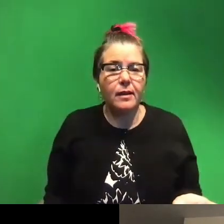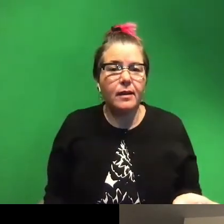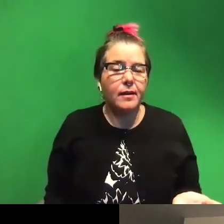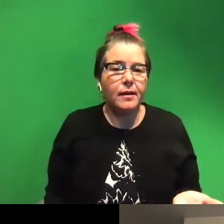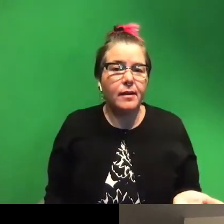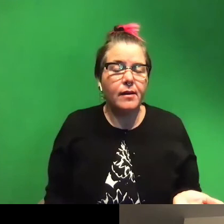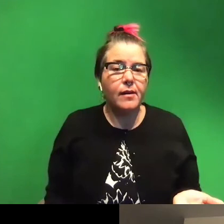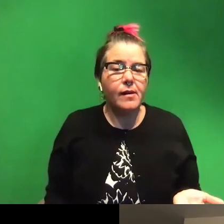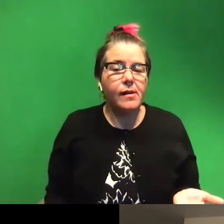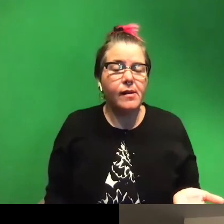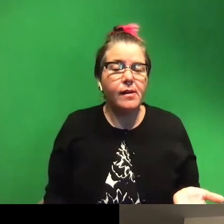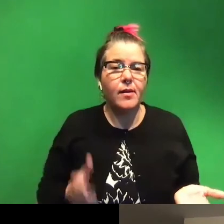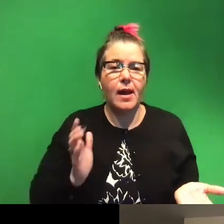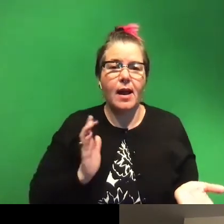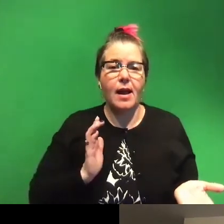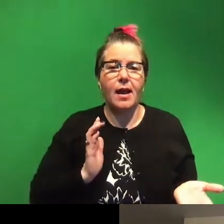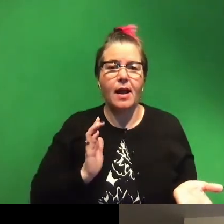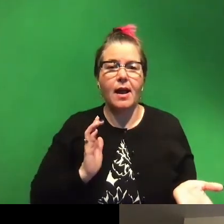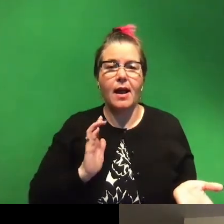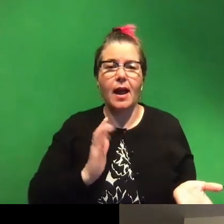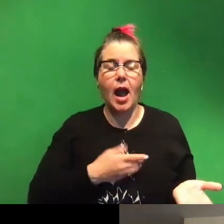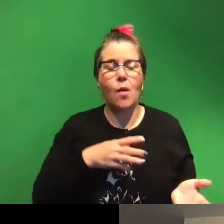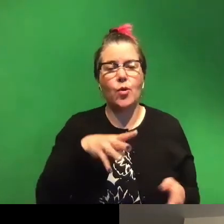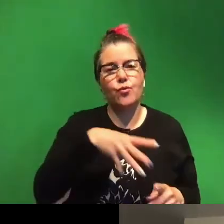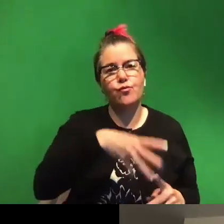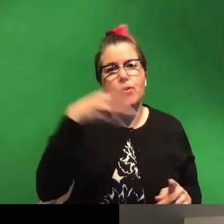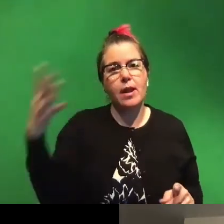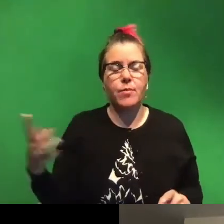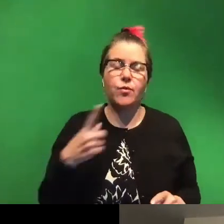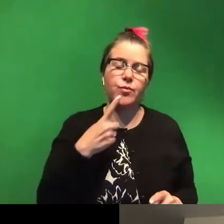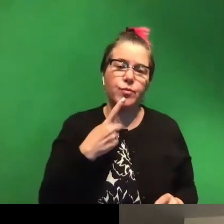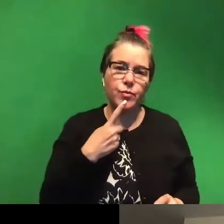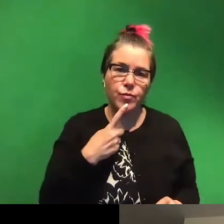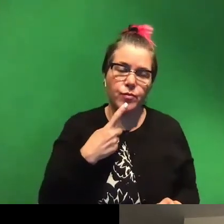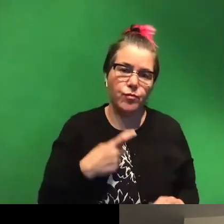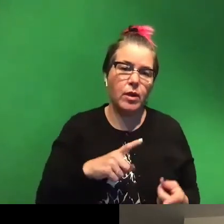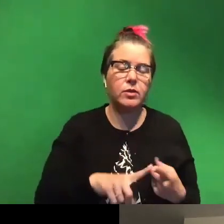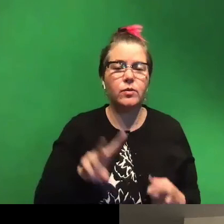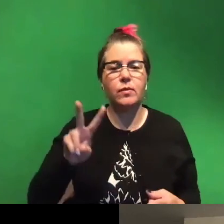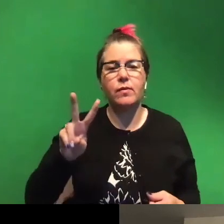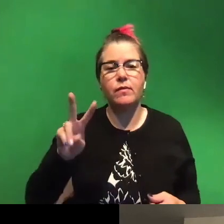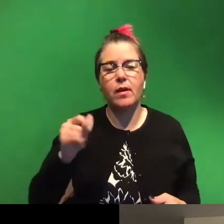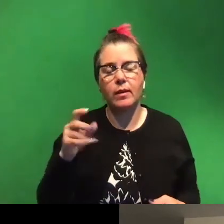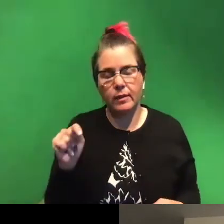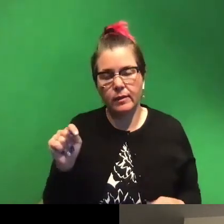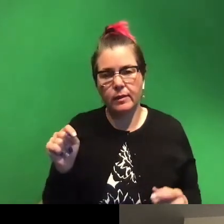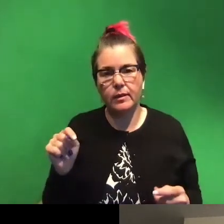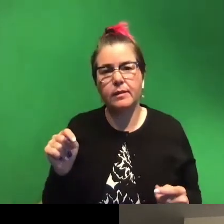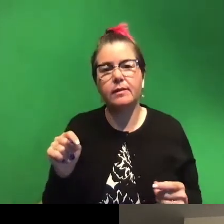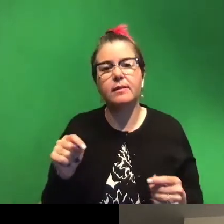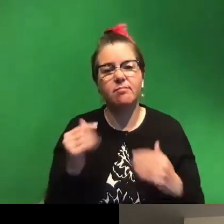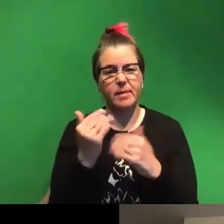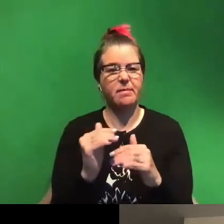and our like rainbow, like from red to violet, it's very